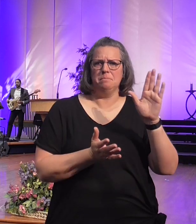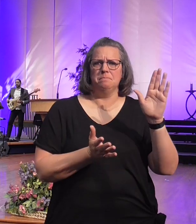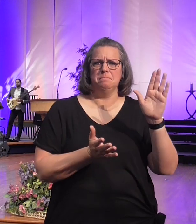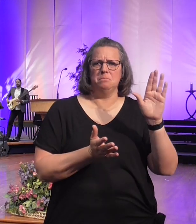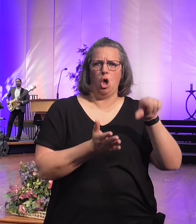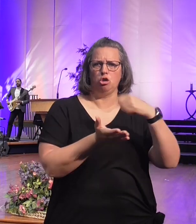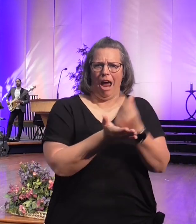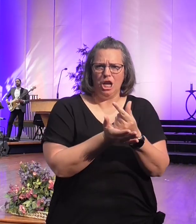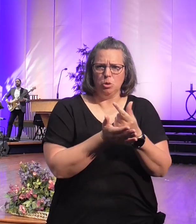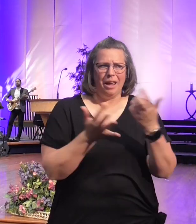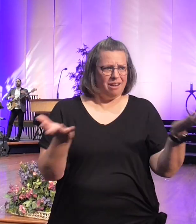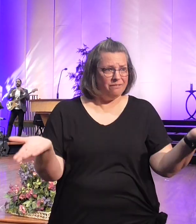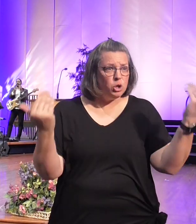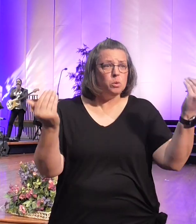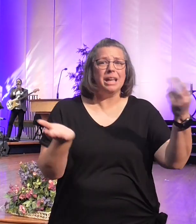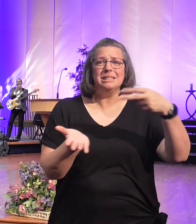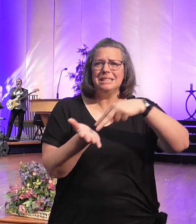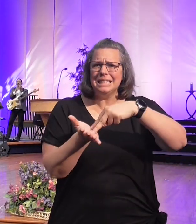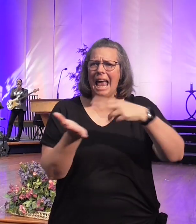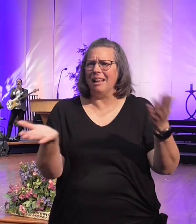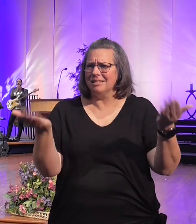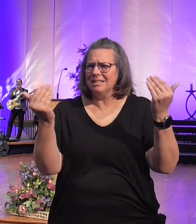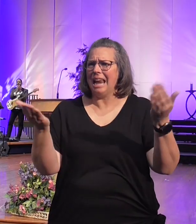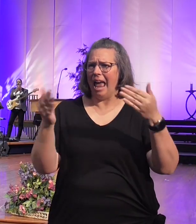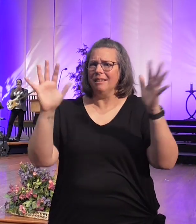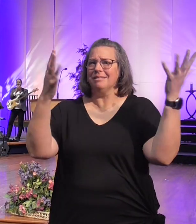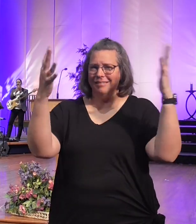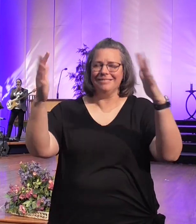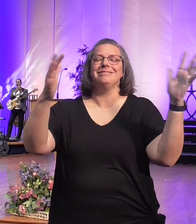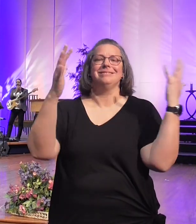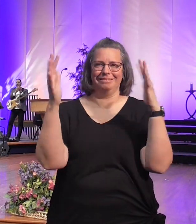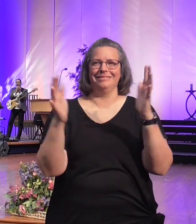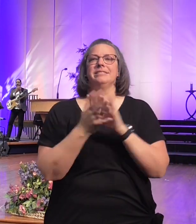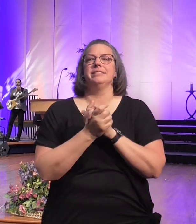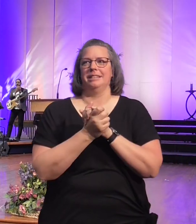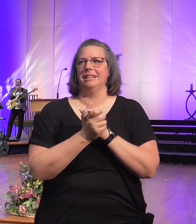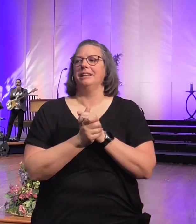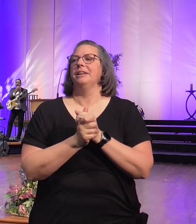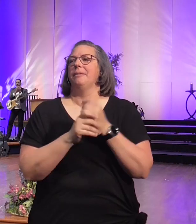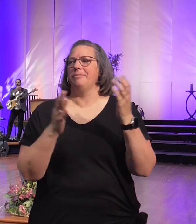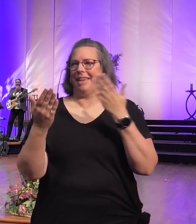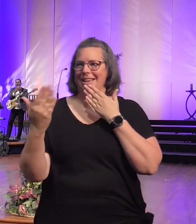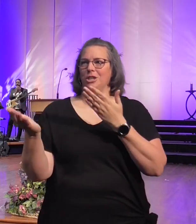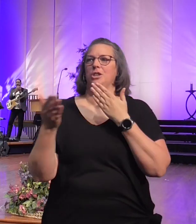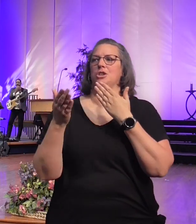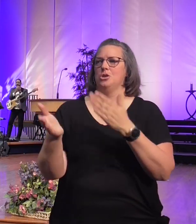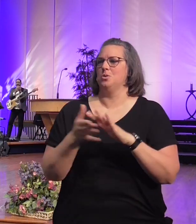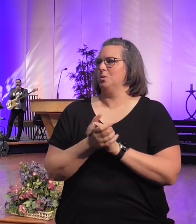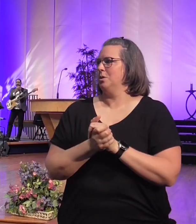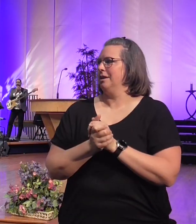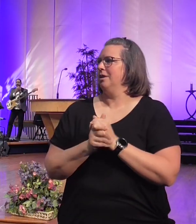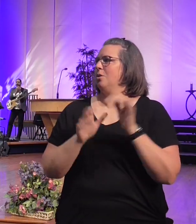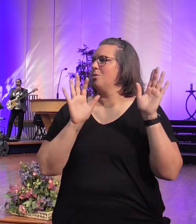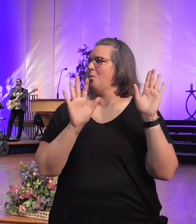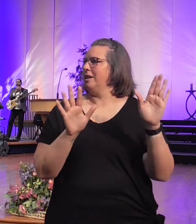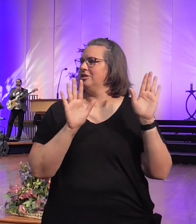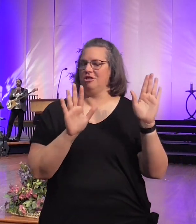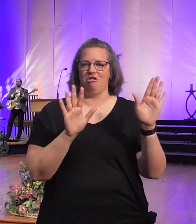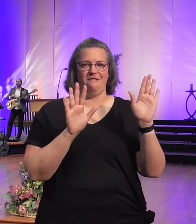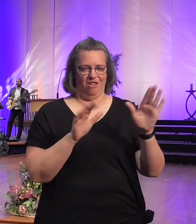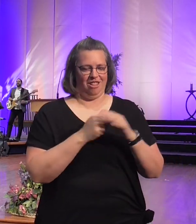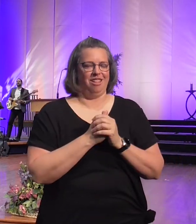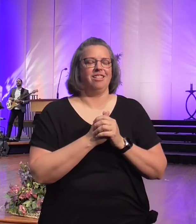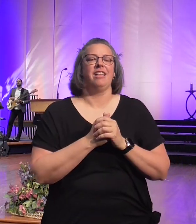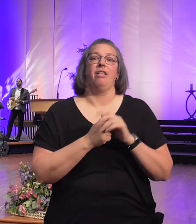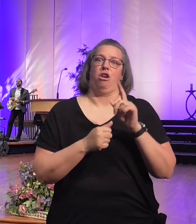Advanced Consciousness Studies graduates, I know some of you are here. Yeah, welcome, thank you. Wonderful.